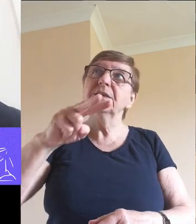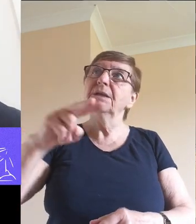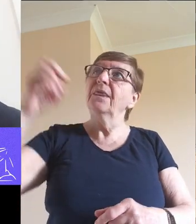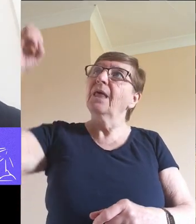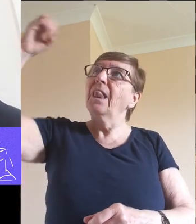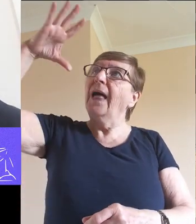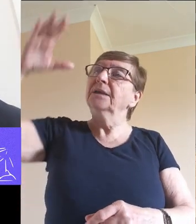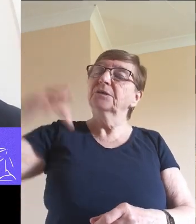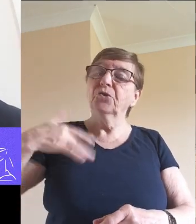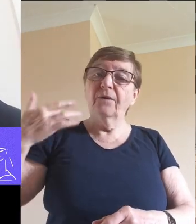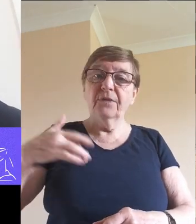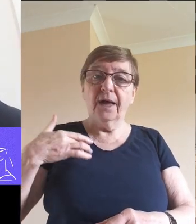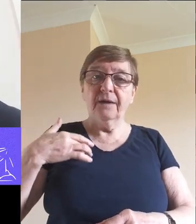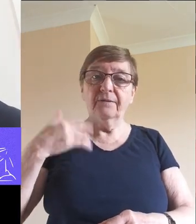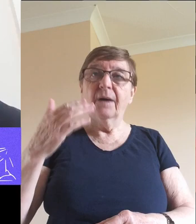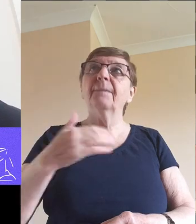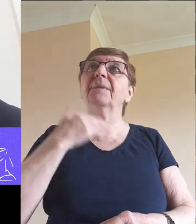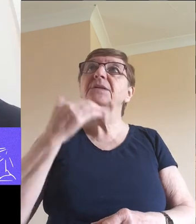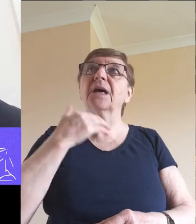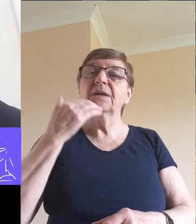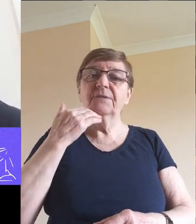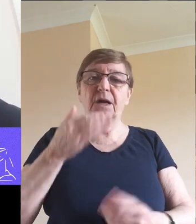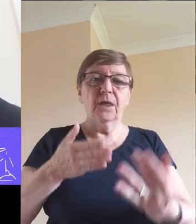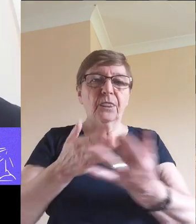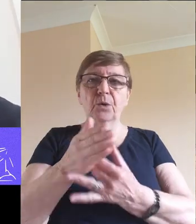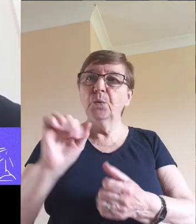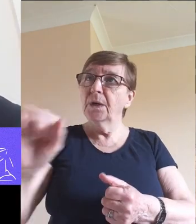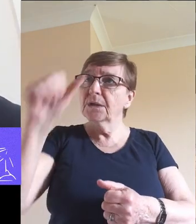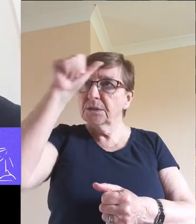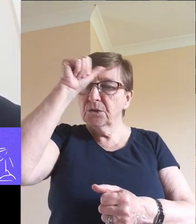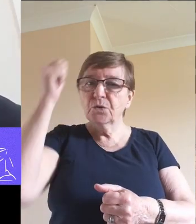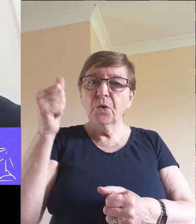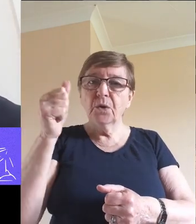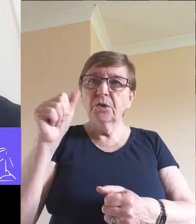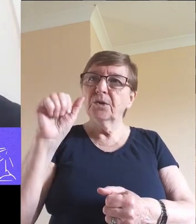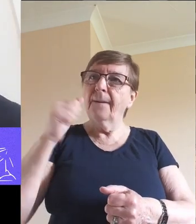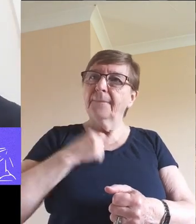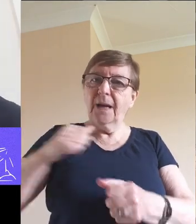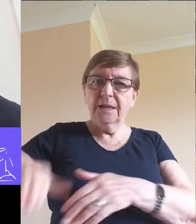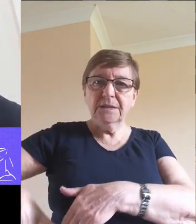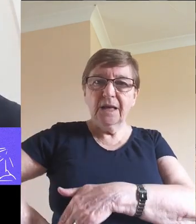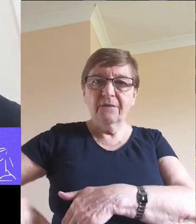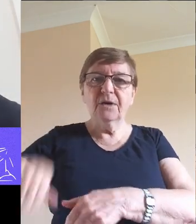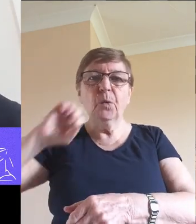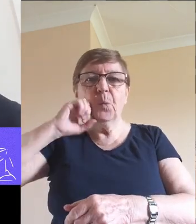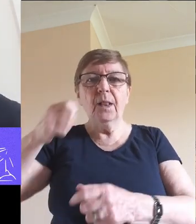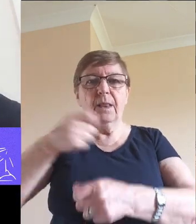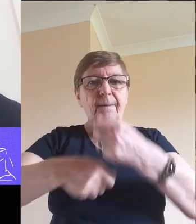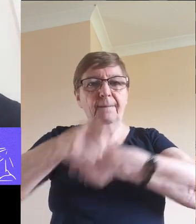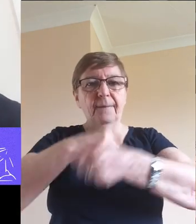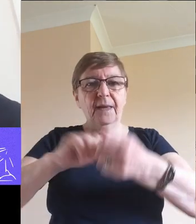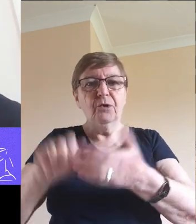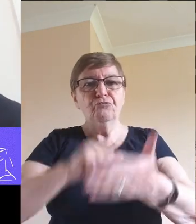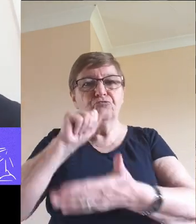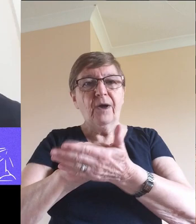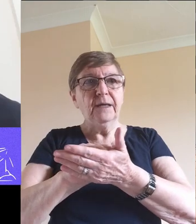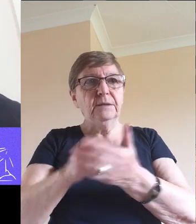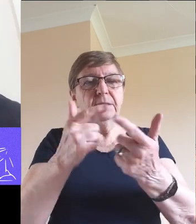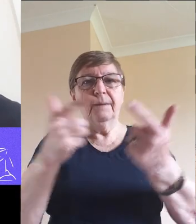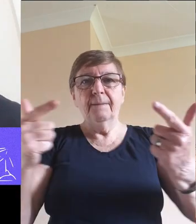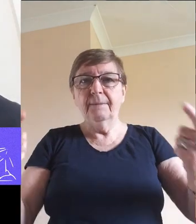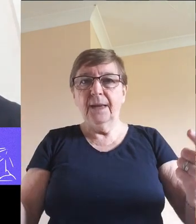satisfied. By his knowledge, my righteous servant will justify many, and he will bear